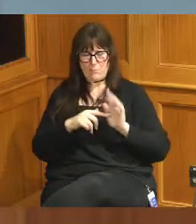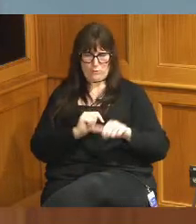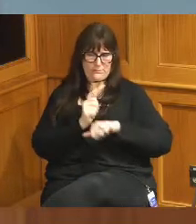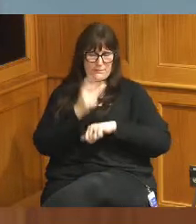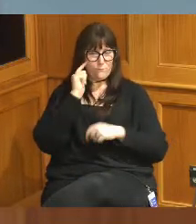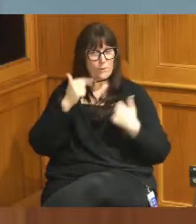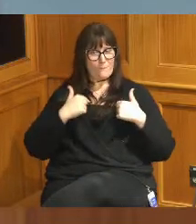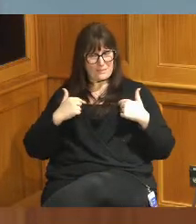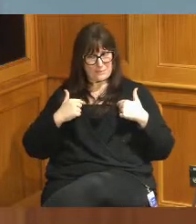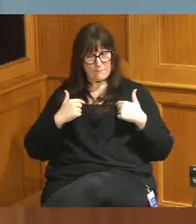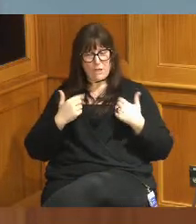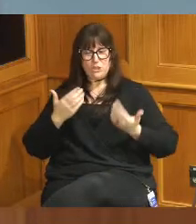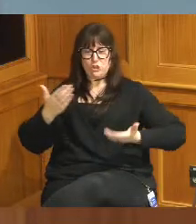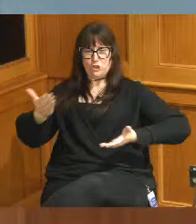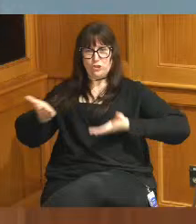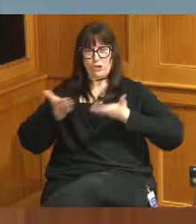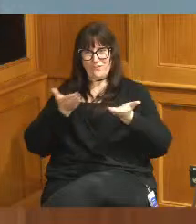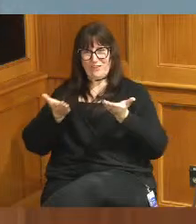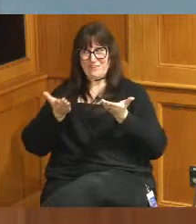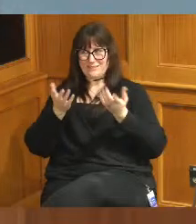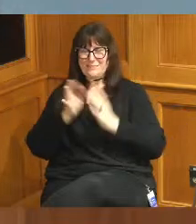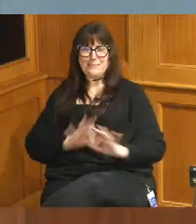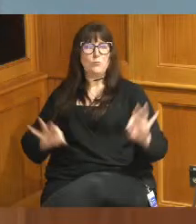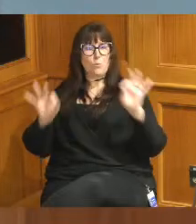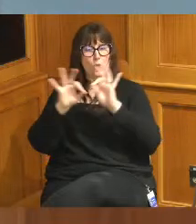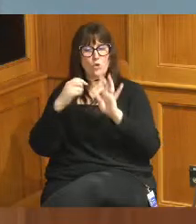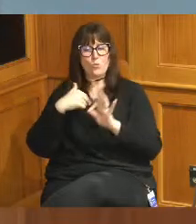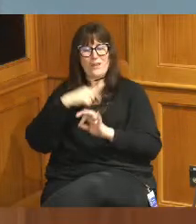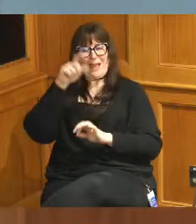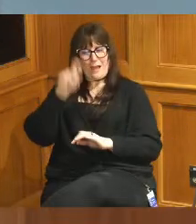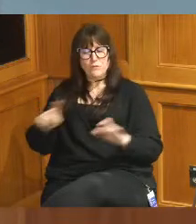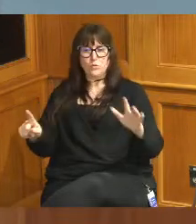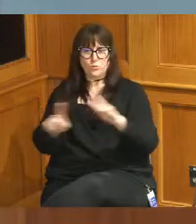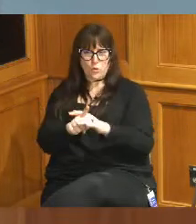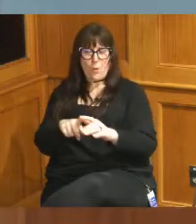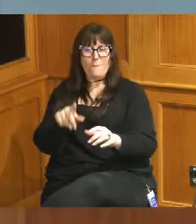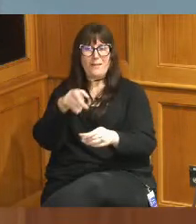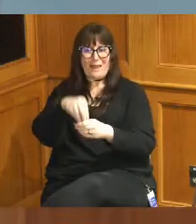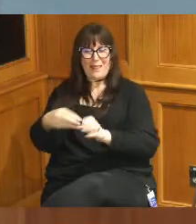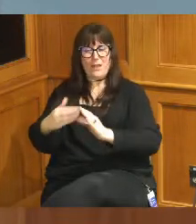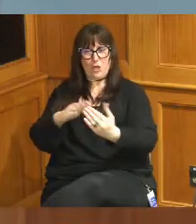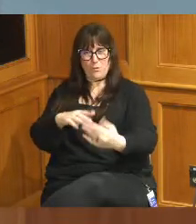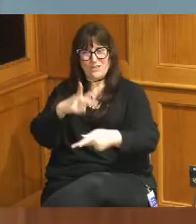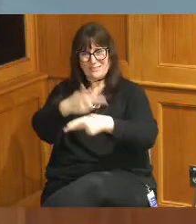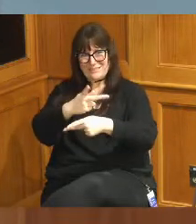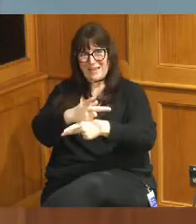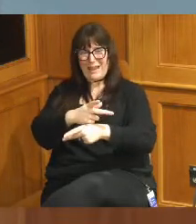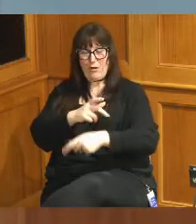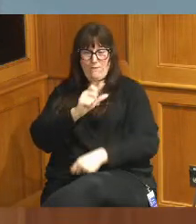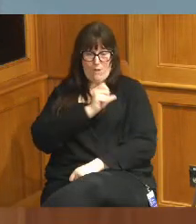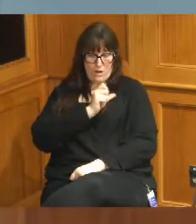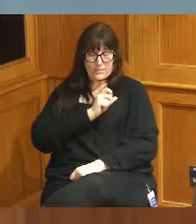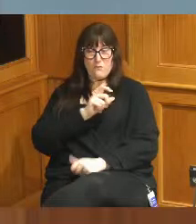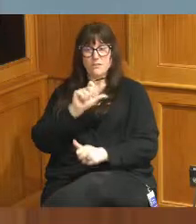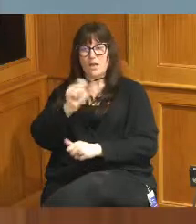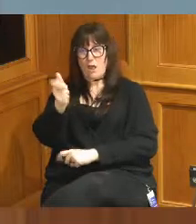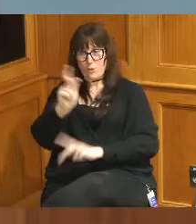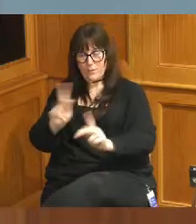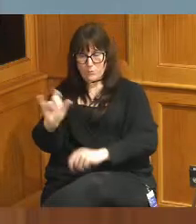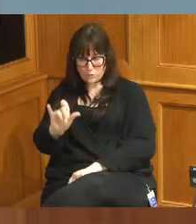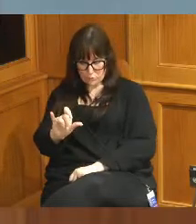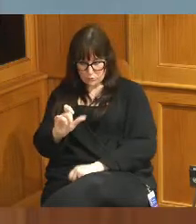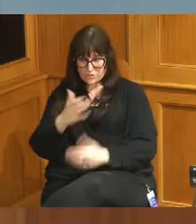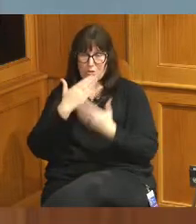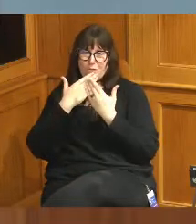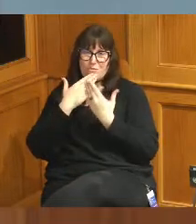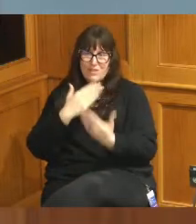for me, that service is important and we must show up in our community in order to take care of ourselves and one another. So thank you all for honoring